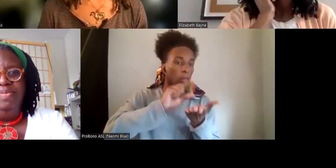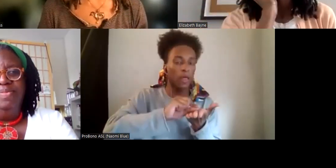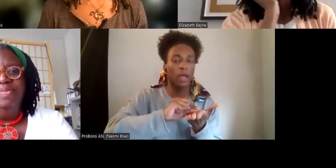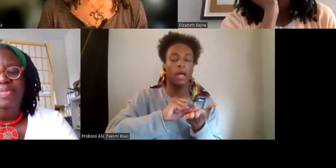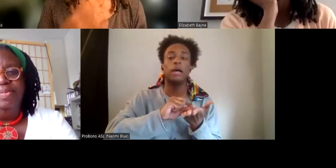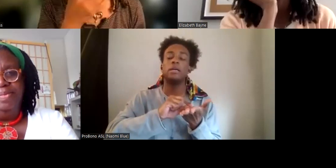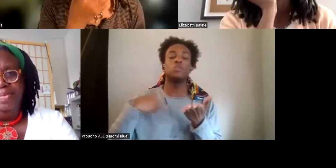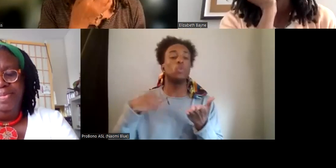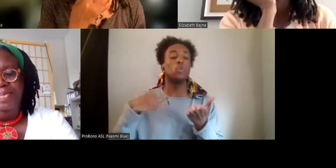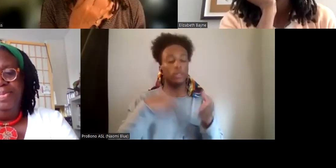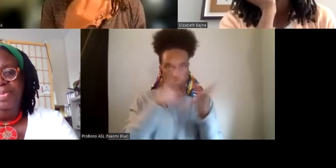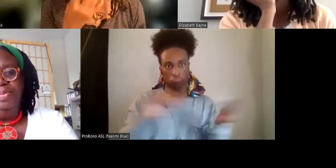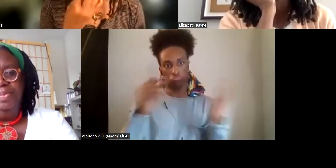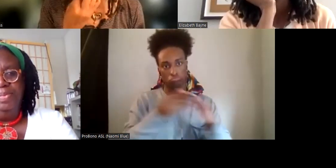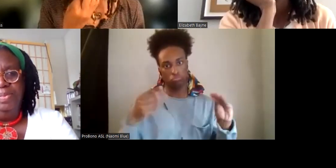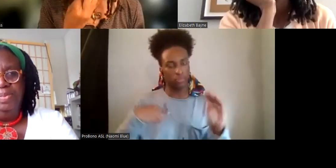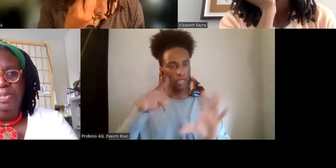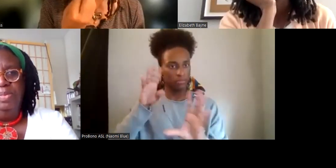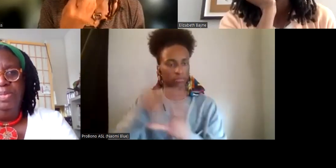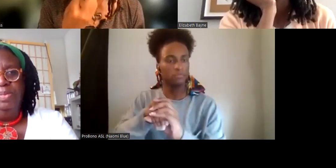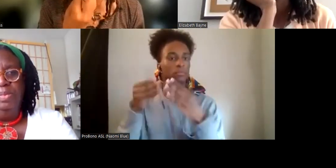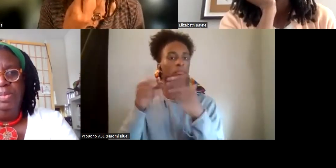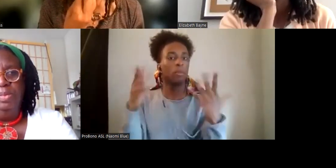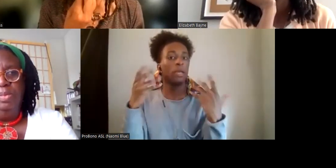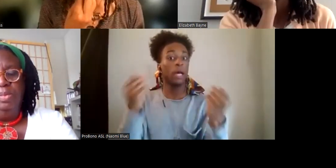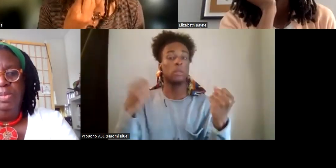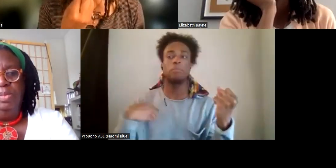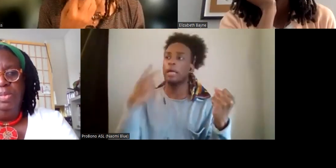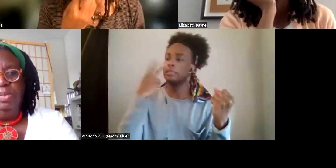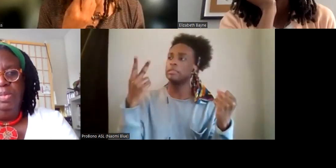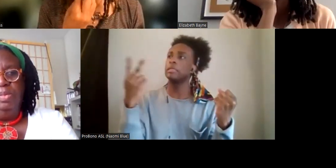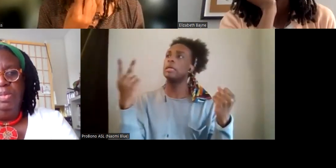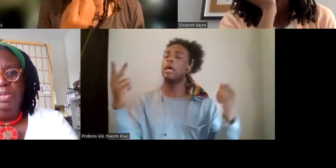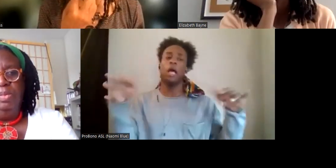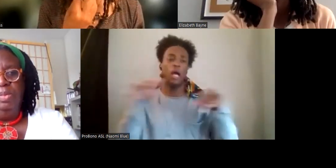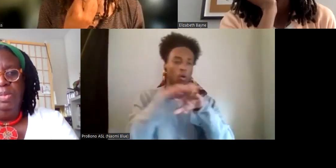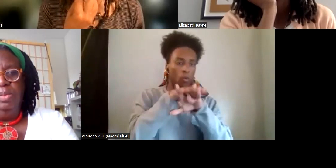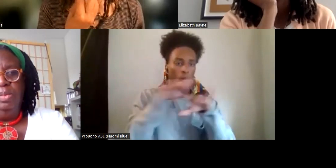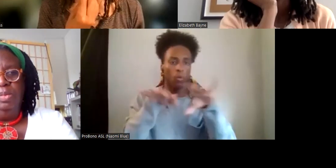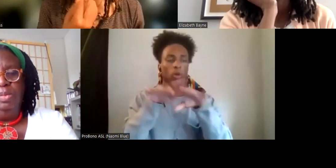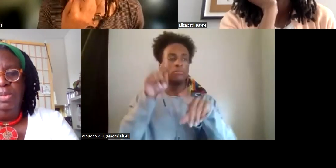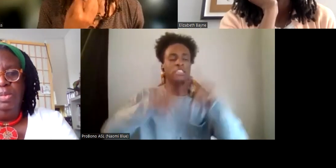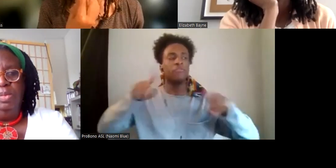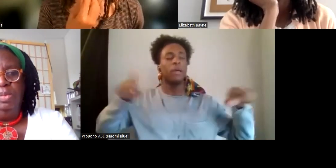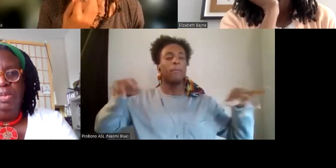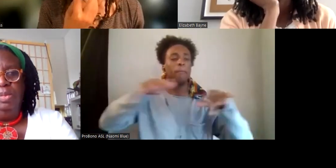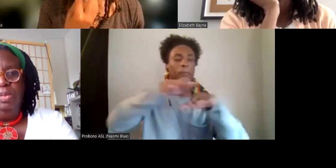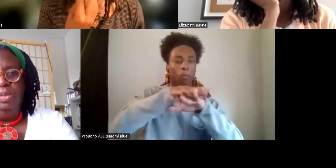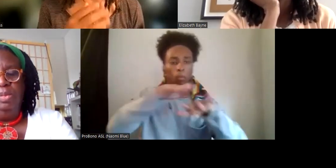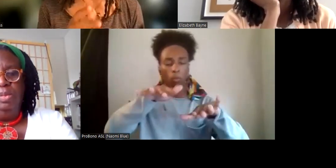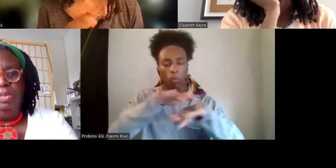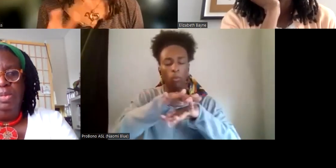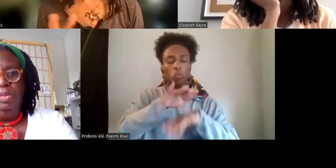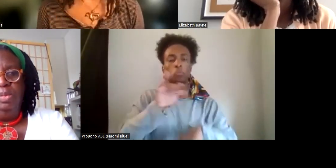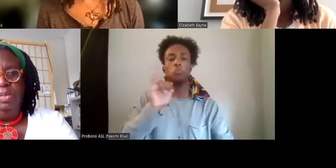so many things and just telling a story. There was one point early on in the making of this film when